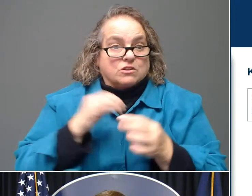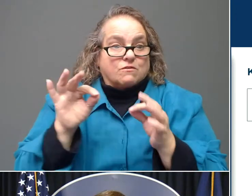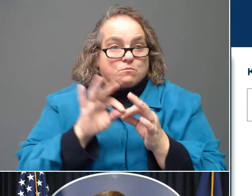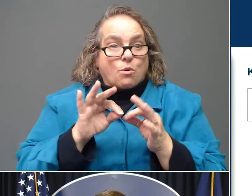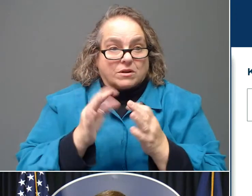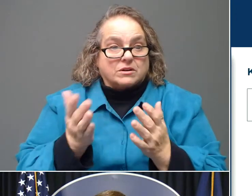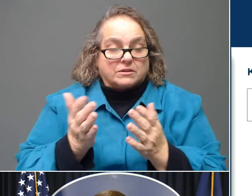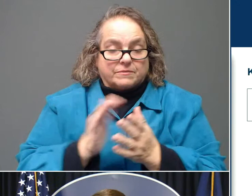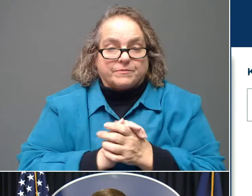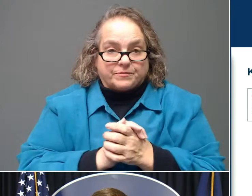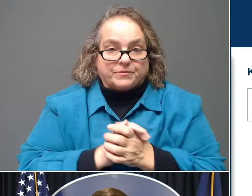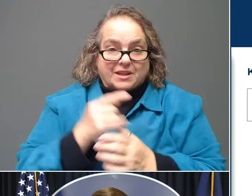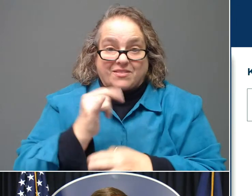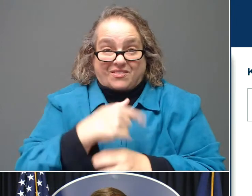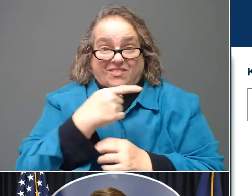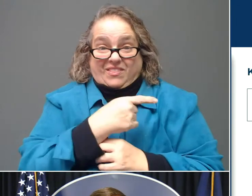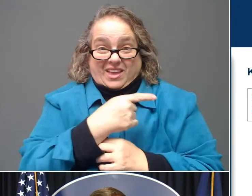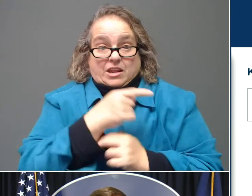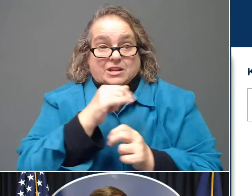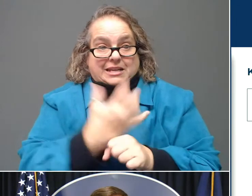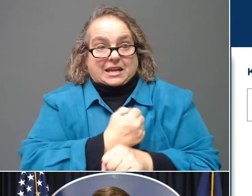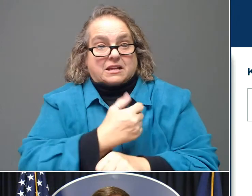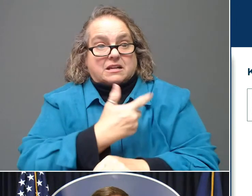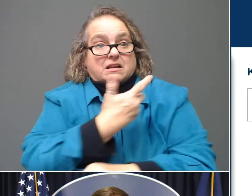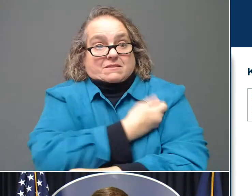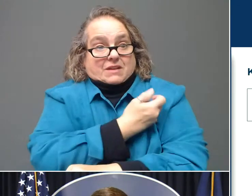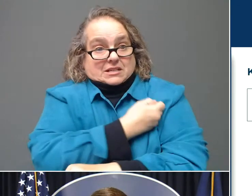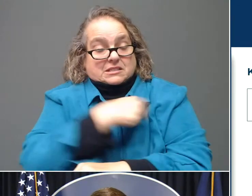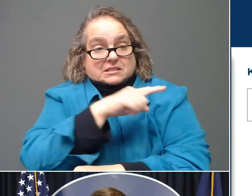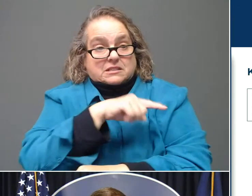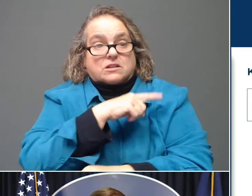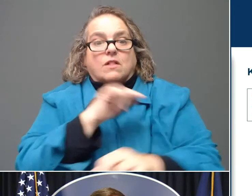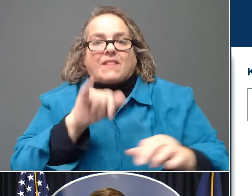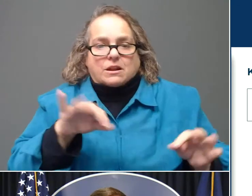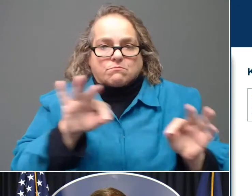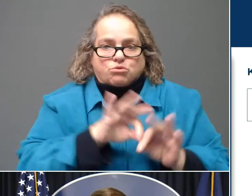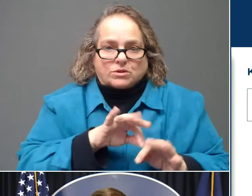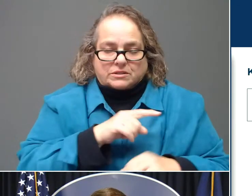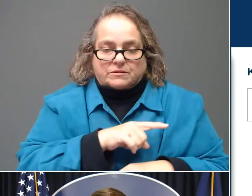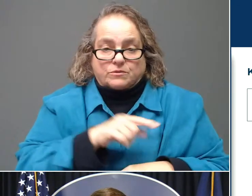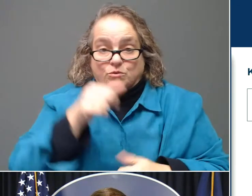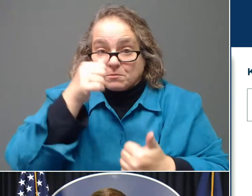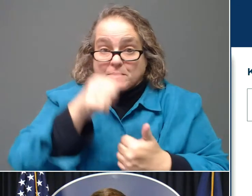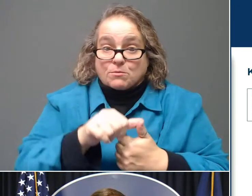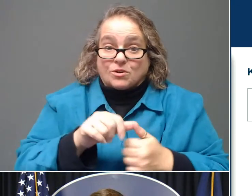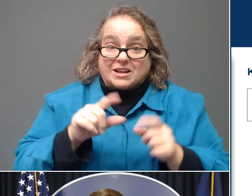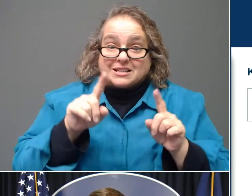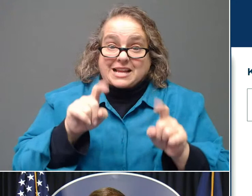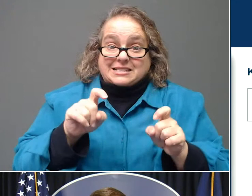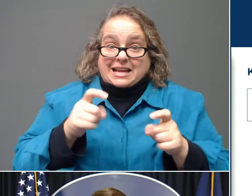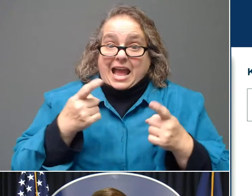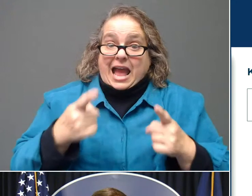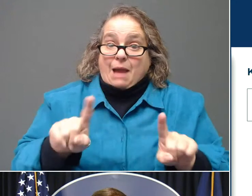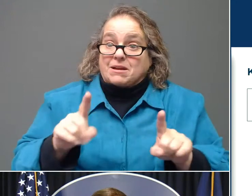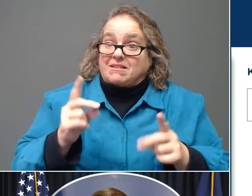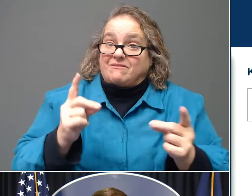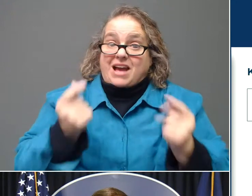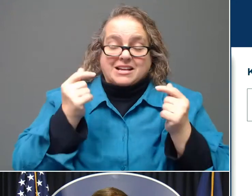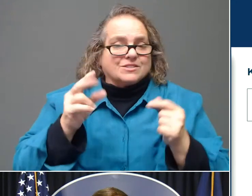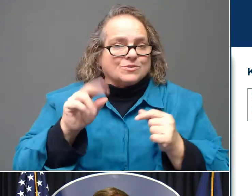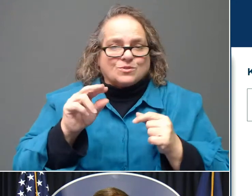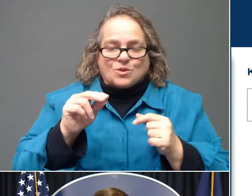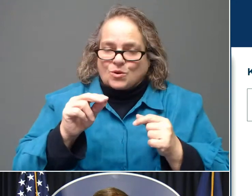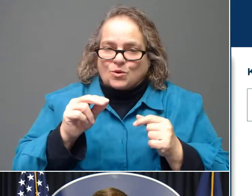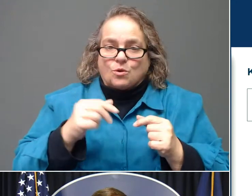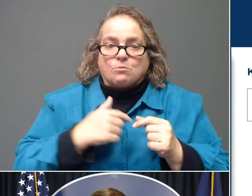get vaccinated. We're really excited about this. Remember, testing didn't happen overnight. We are already providing more vaccines